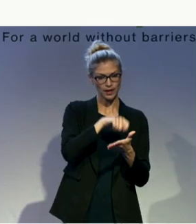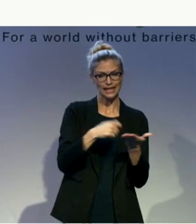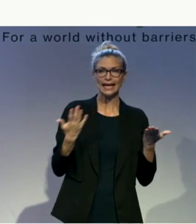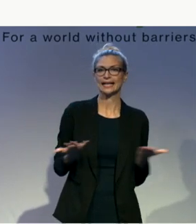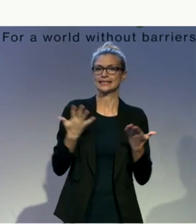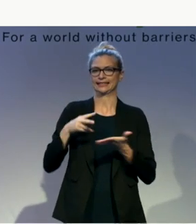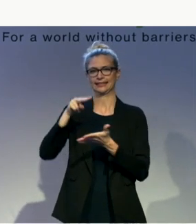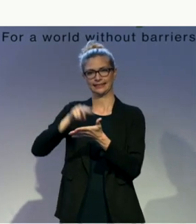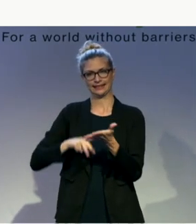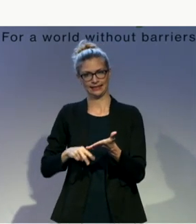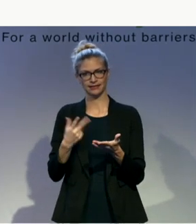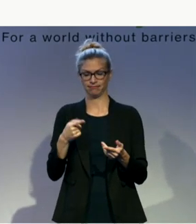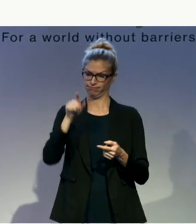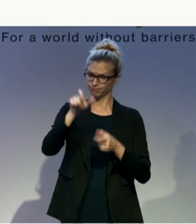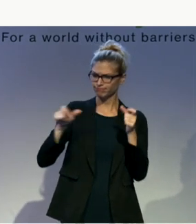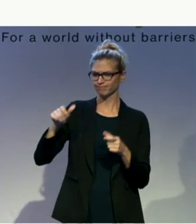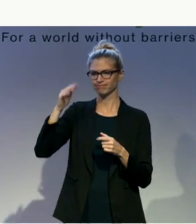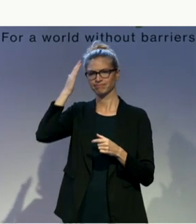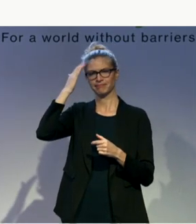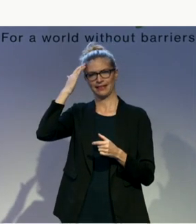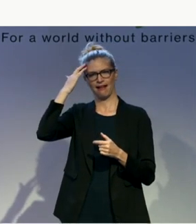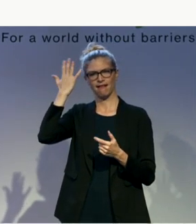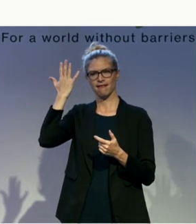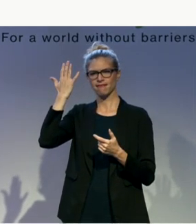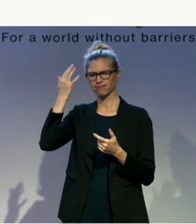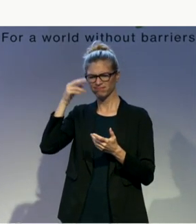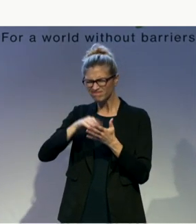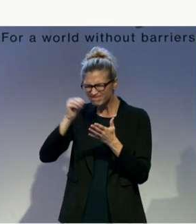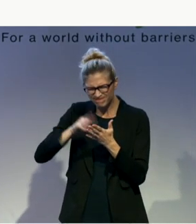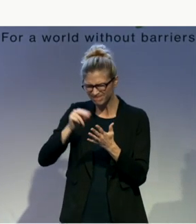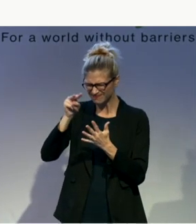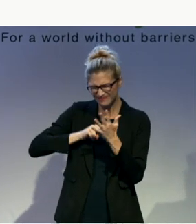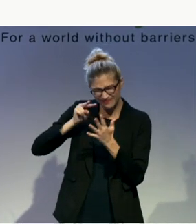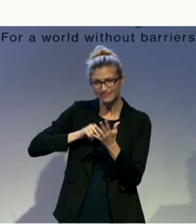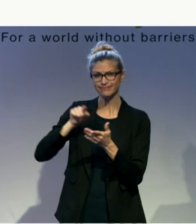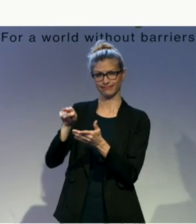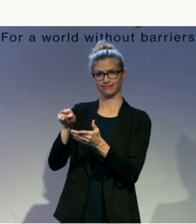with LD, if that's okay with you. I know there is different abbreviations.